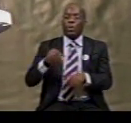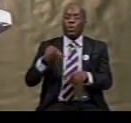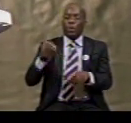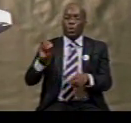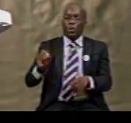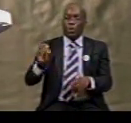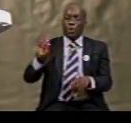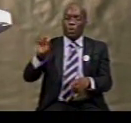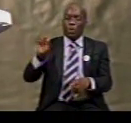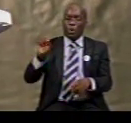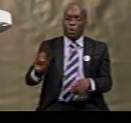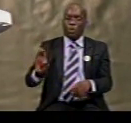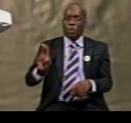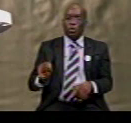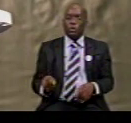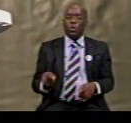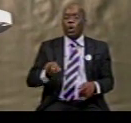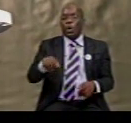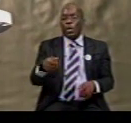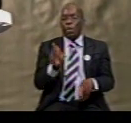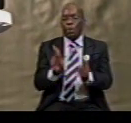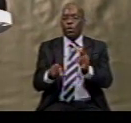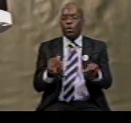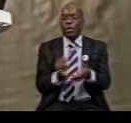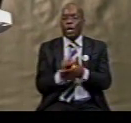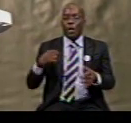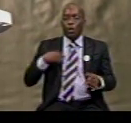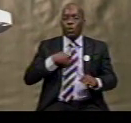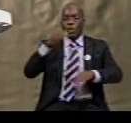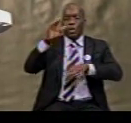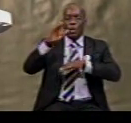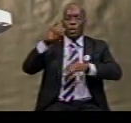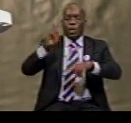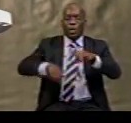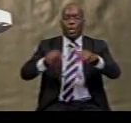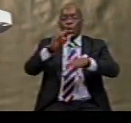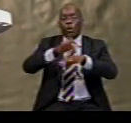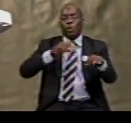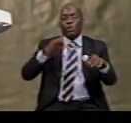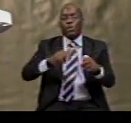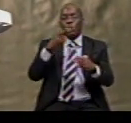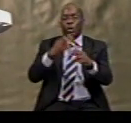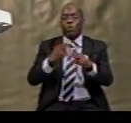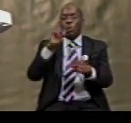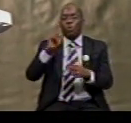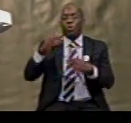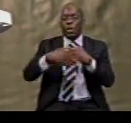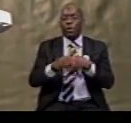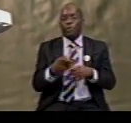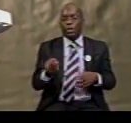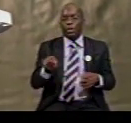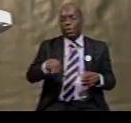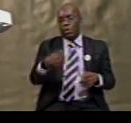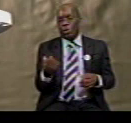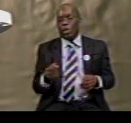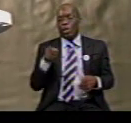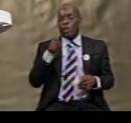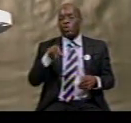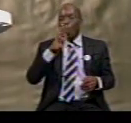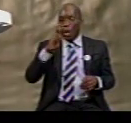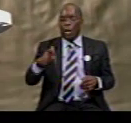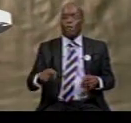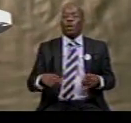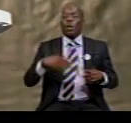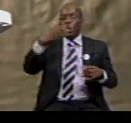one after the other. You are heartily welcome in Jesus' name. On seat,